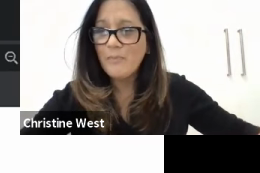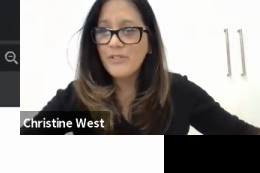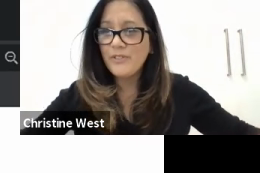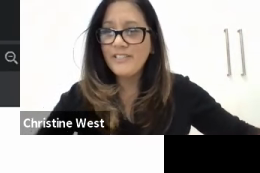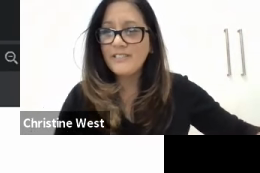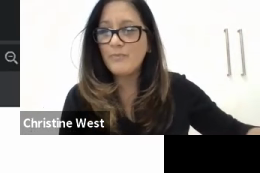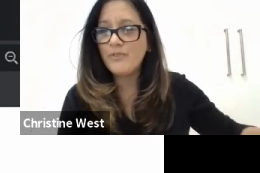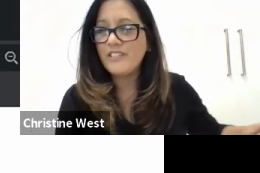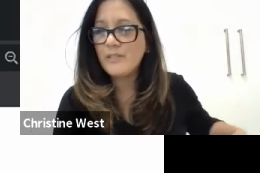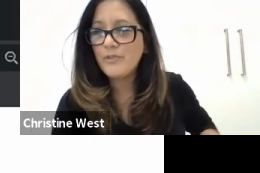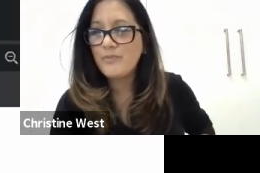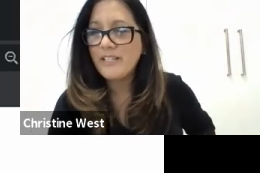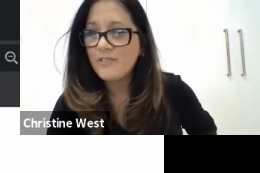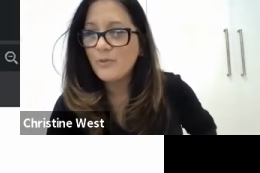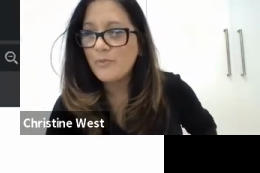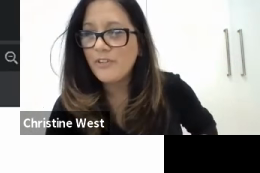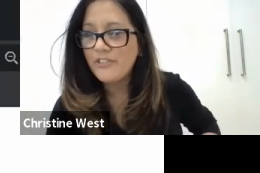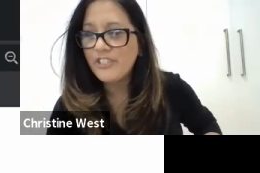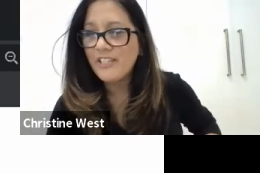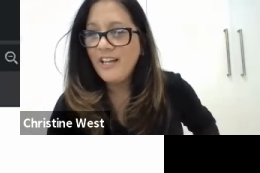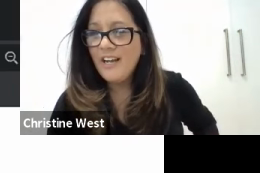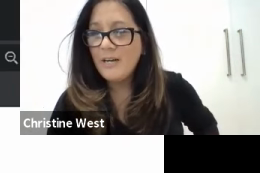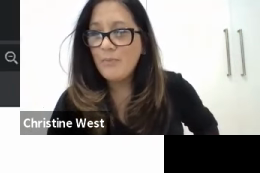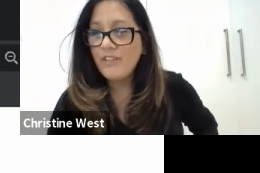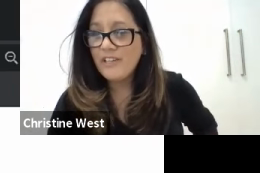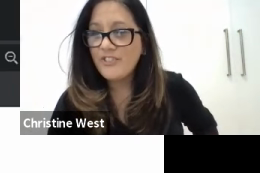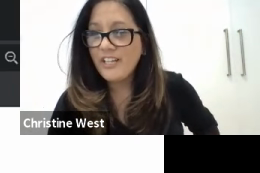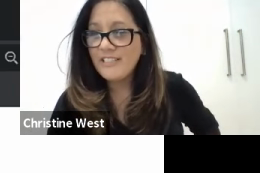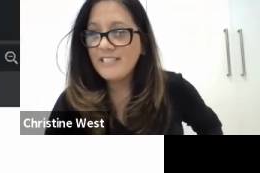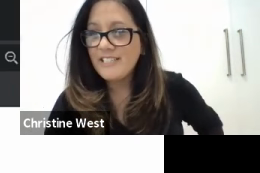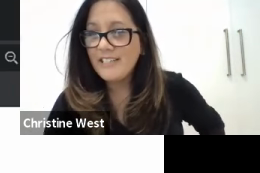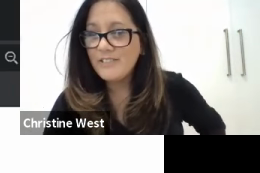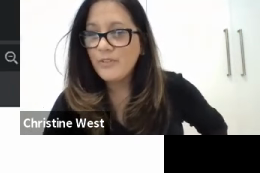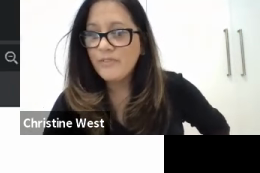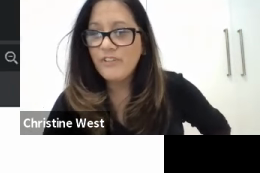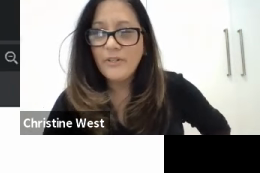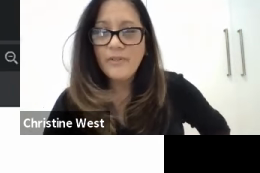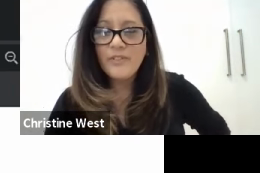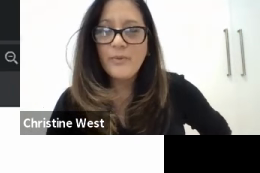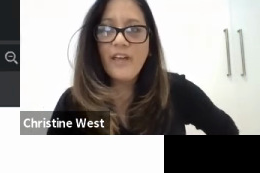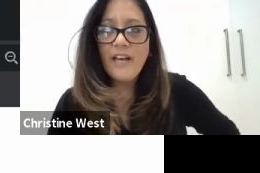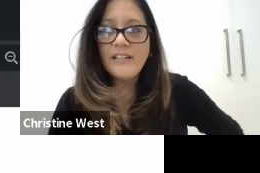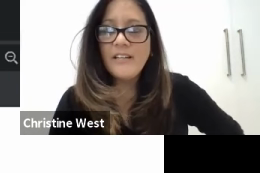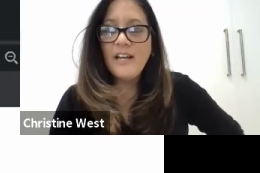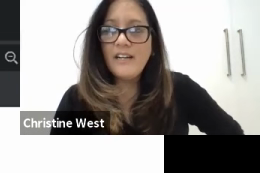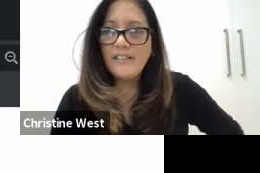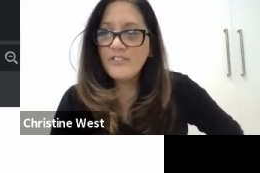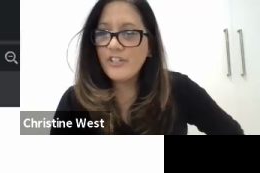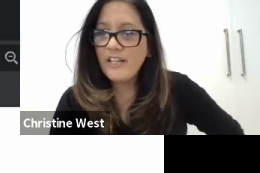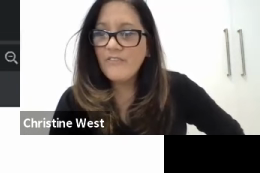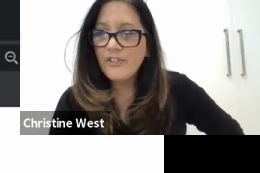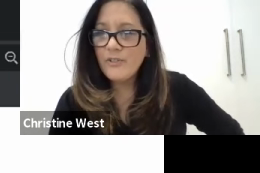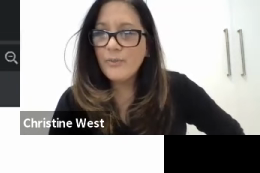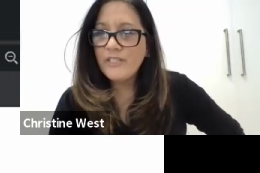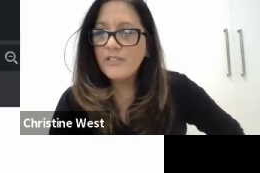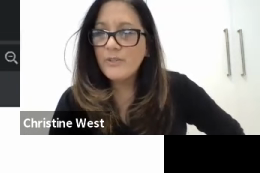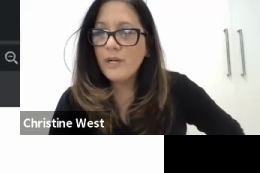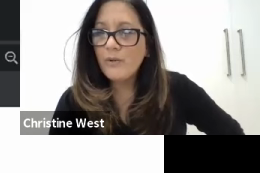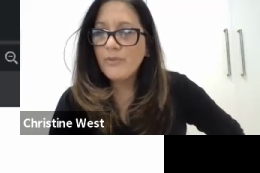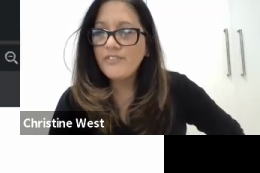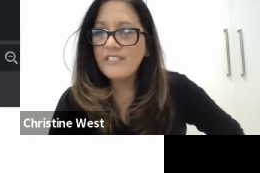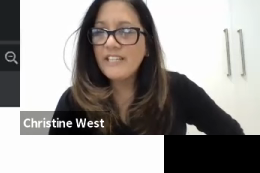wonderful opportunity to present to Perspectives Corporation, both yesterday and today. So we've been very busy with that. Yesterday afternoon,